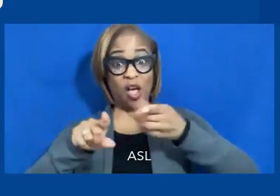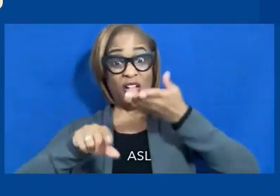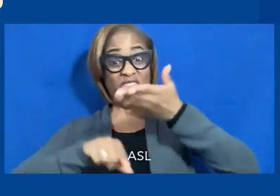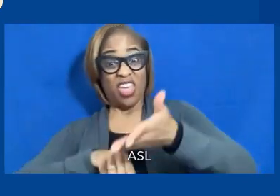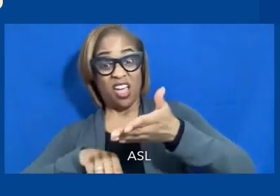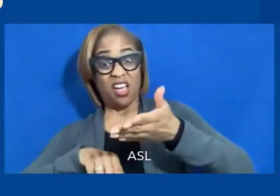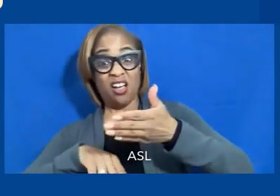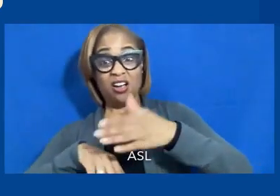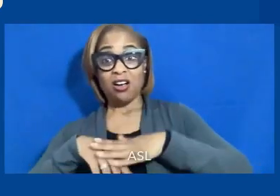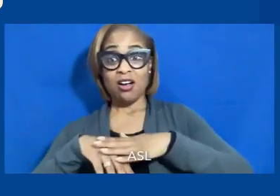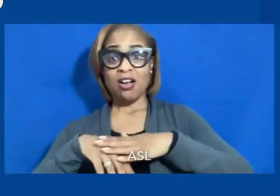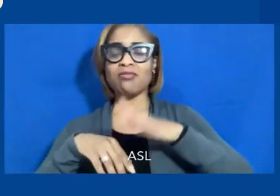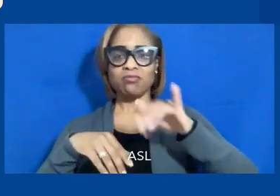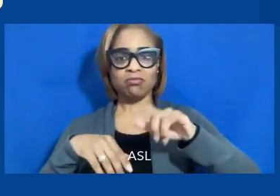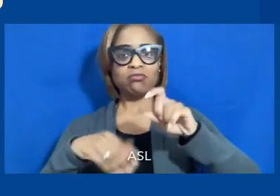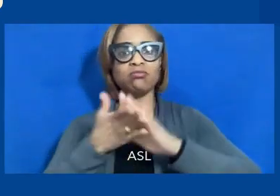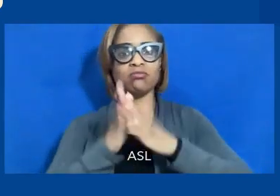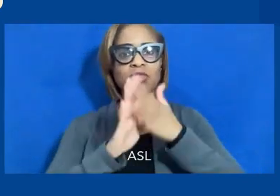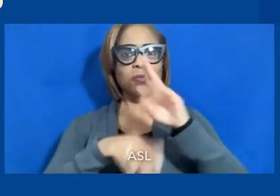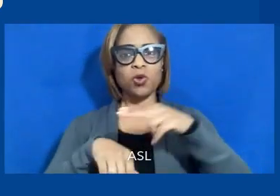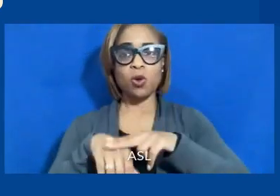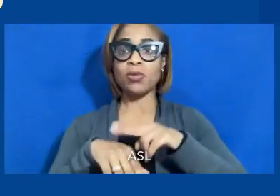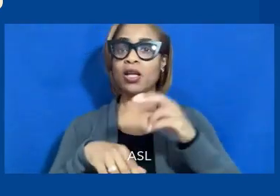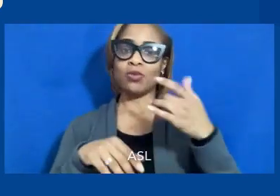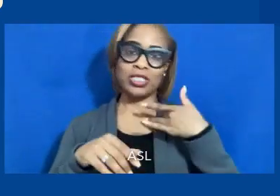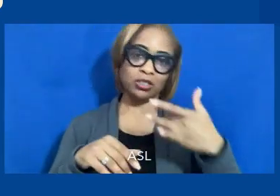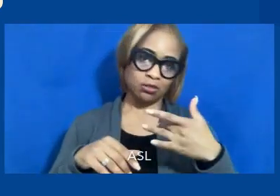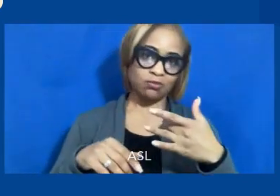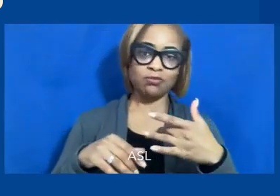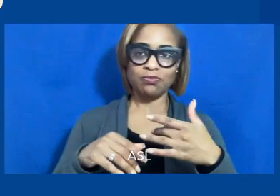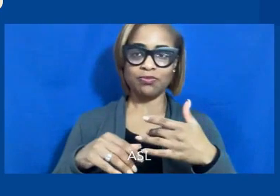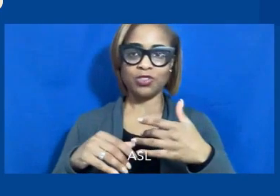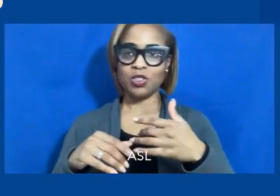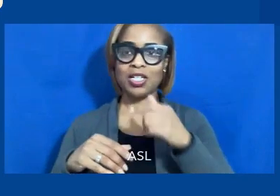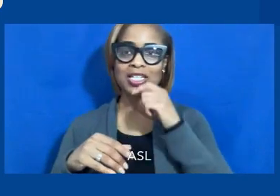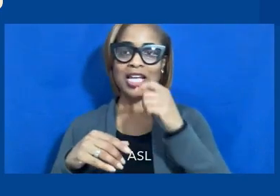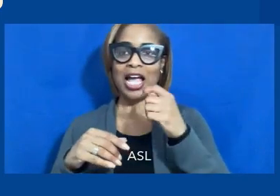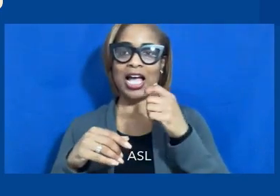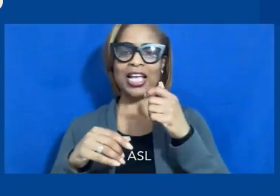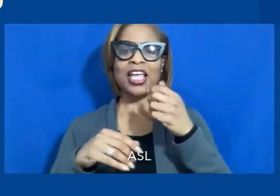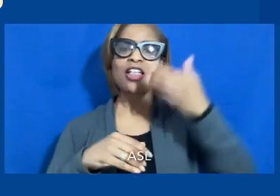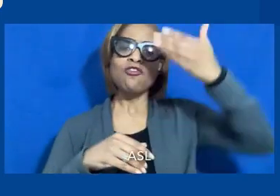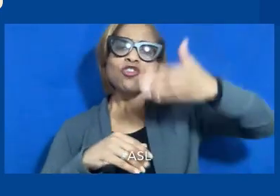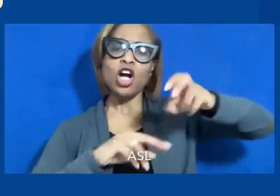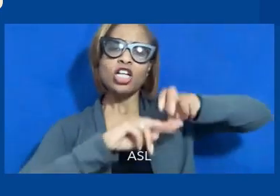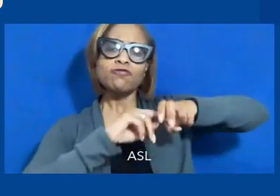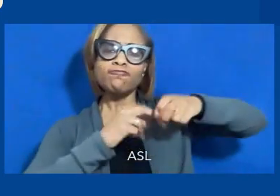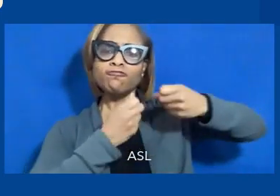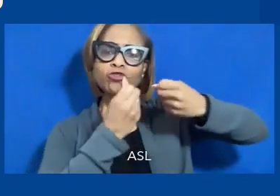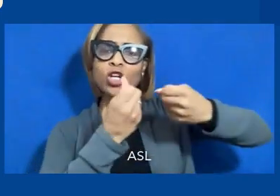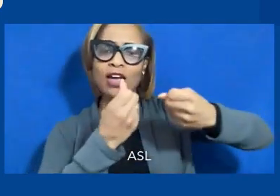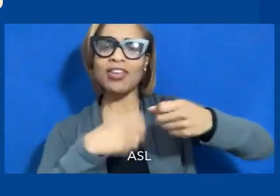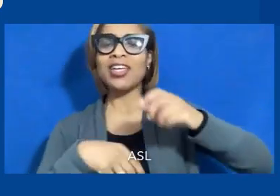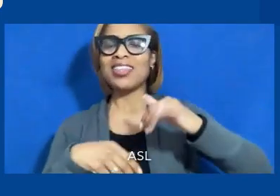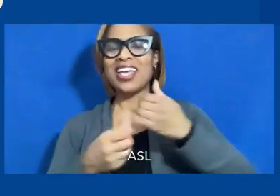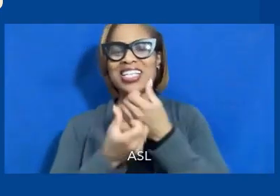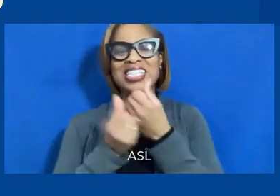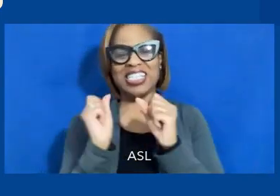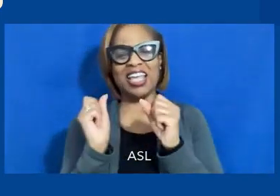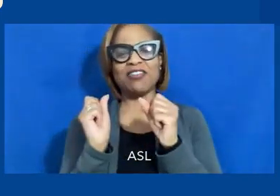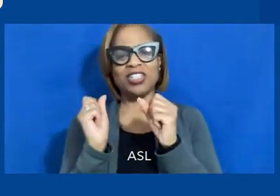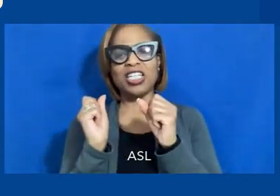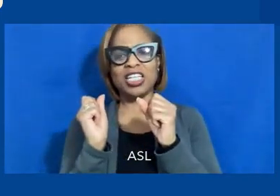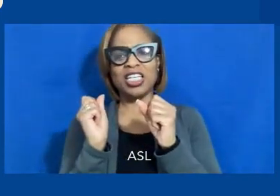One of the big things that we talk about is, like, normalizing not driving in the front seat, like, normalizing the safety of